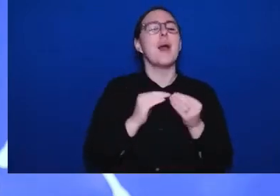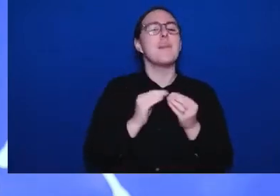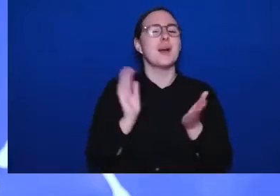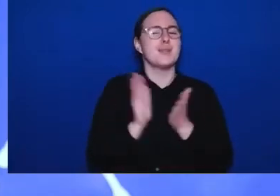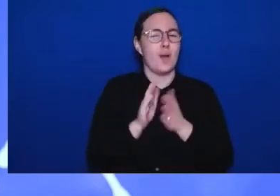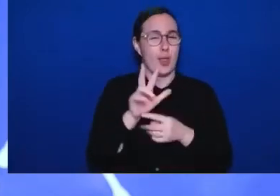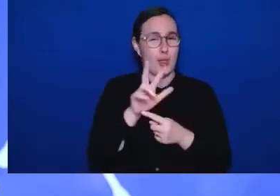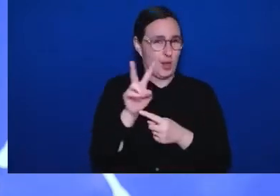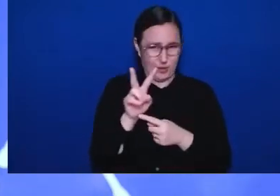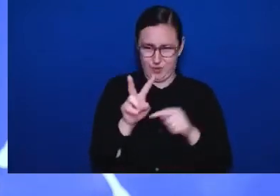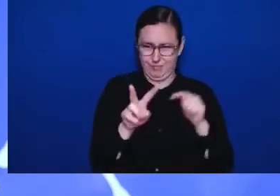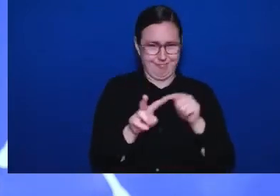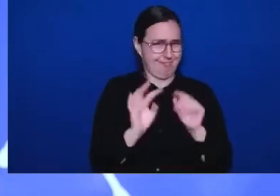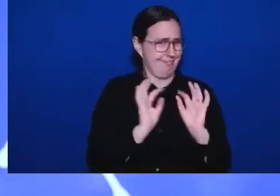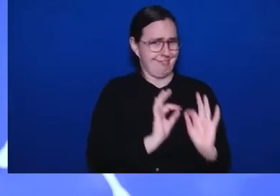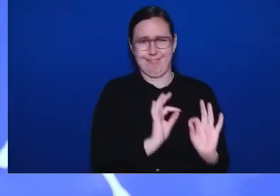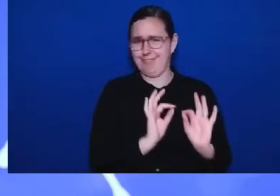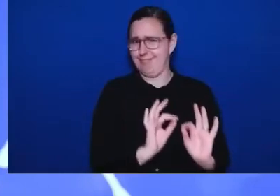that's what we're going to do.